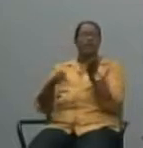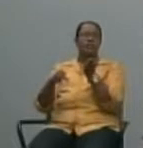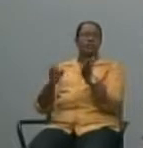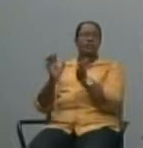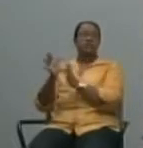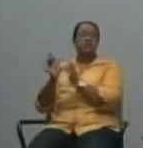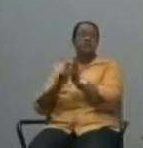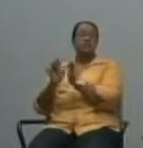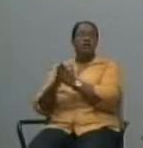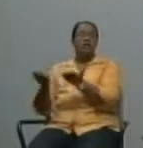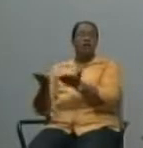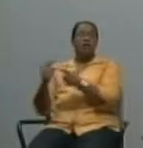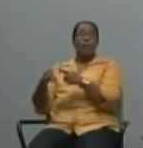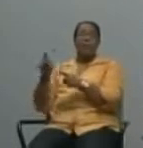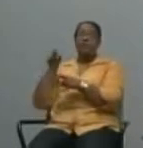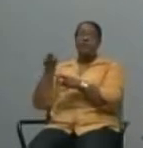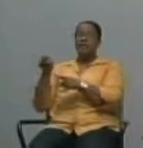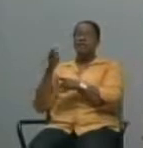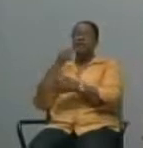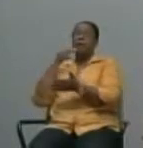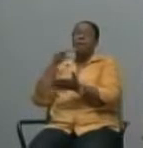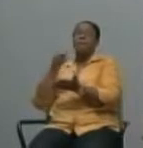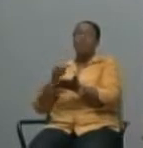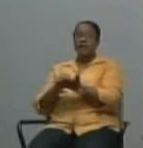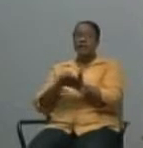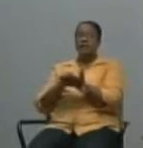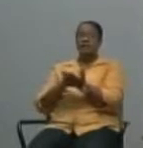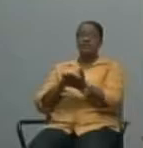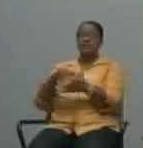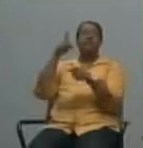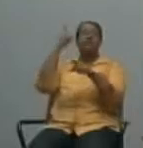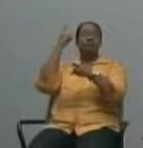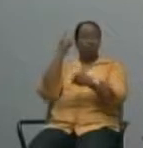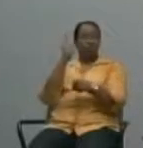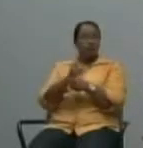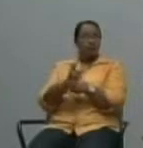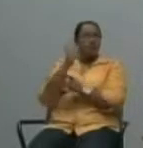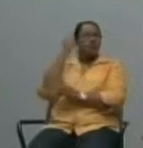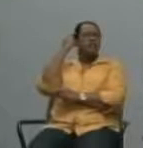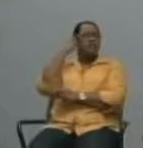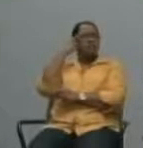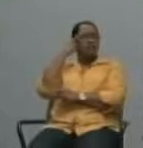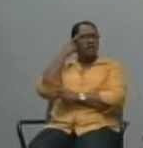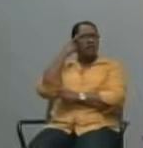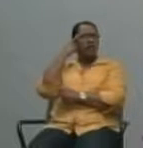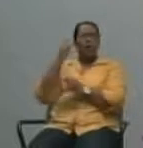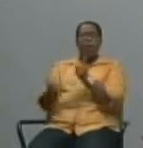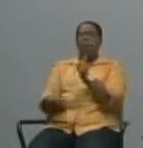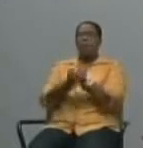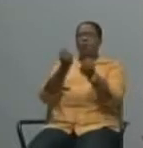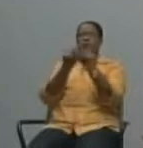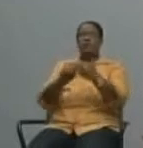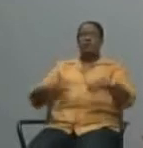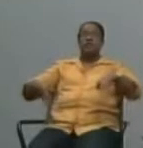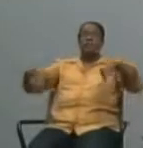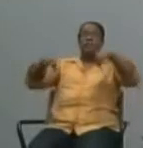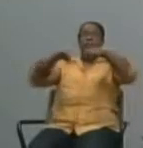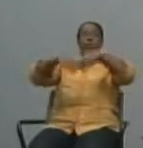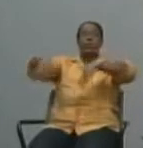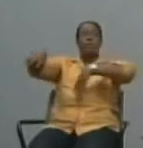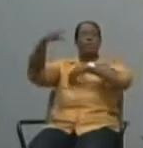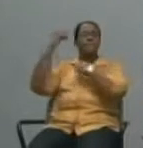But his message may be rightly considered as one of the most powerful